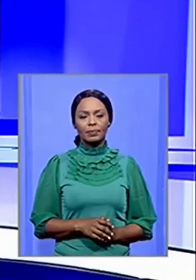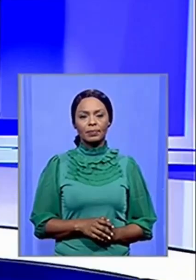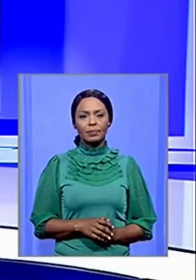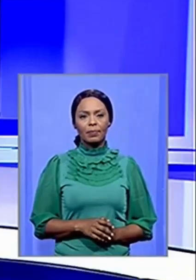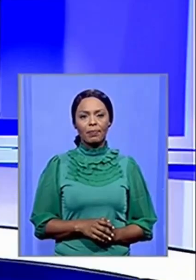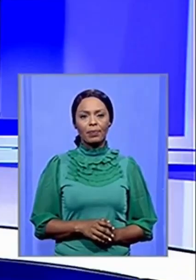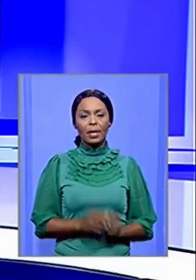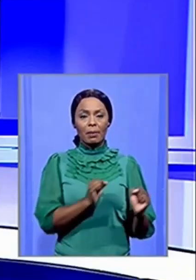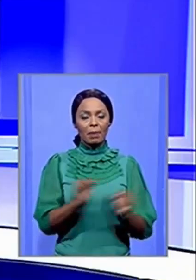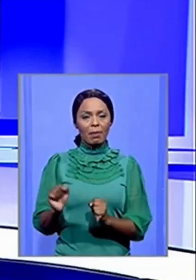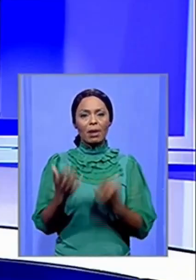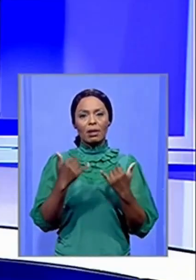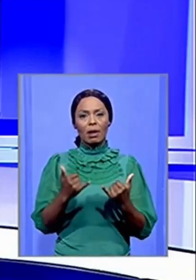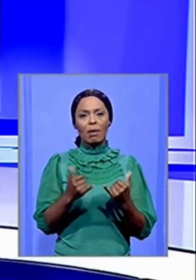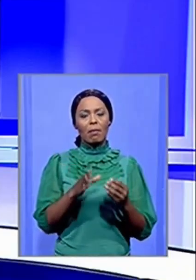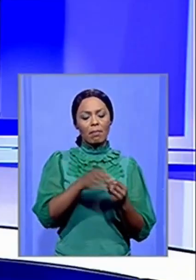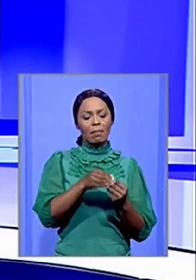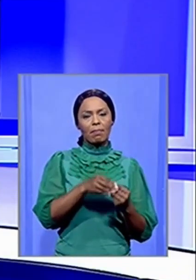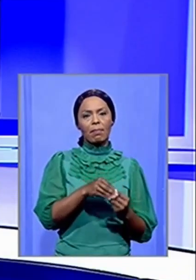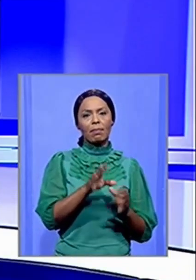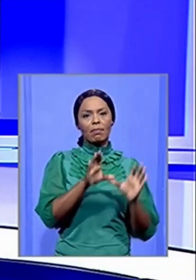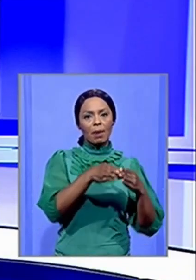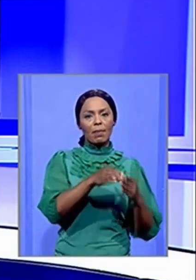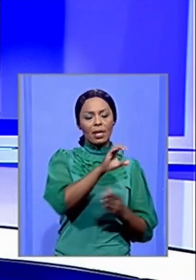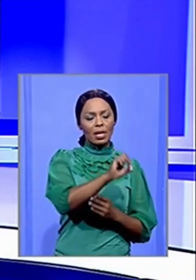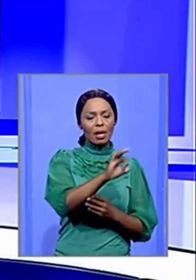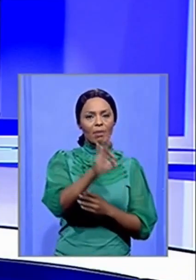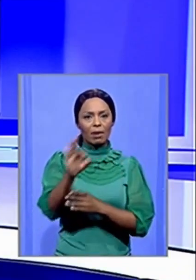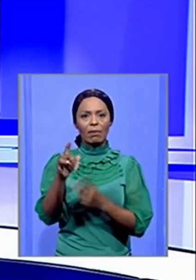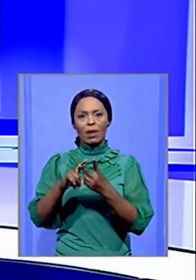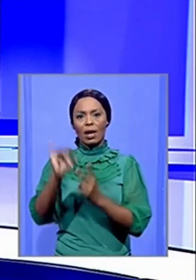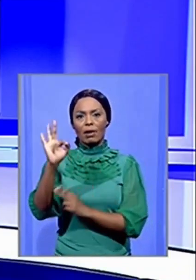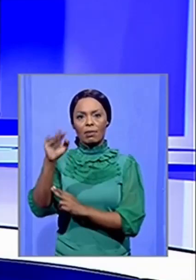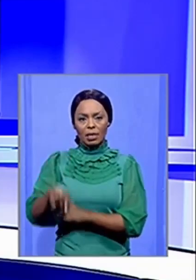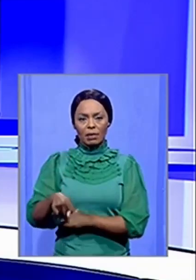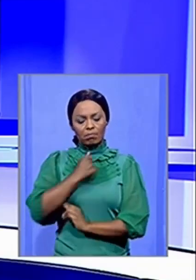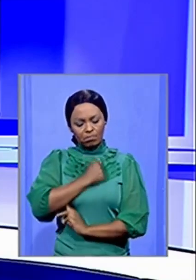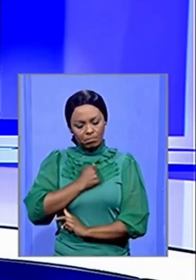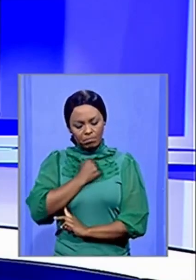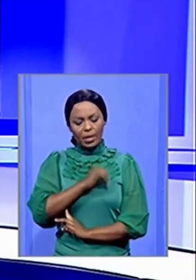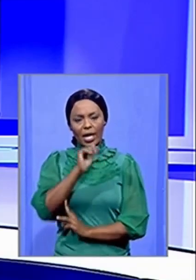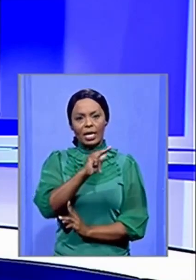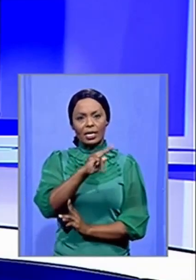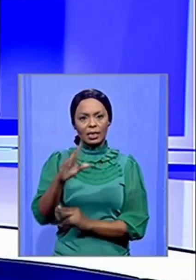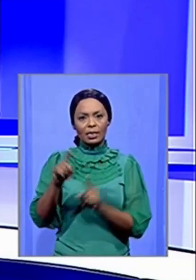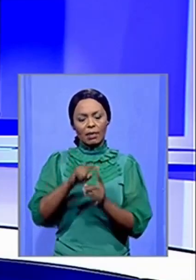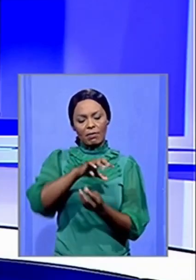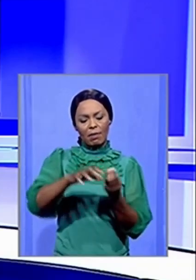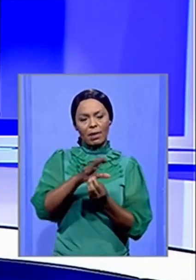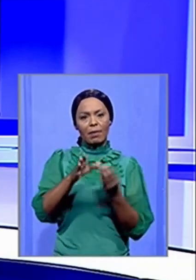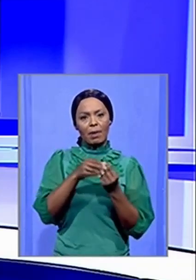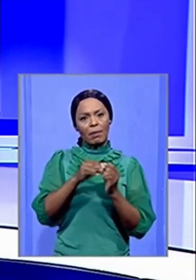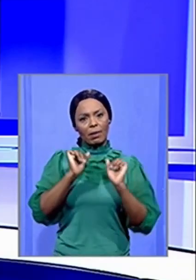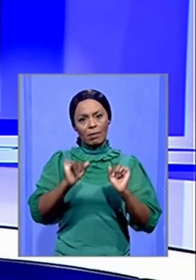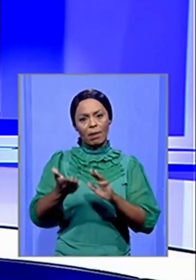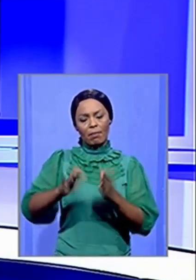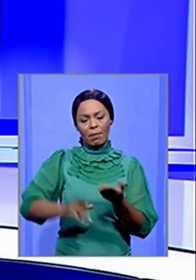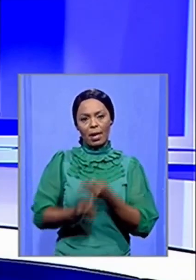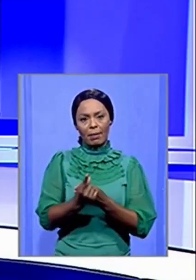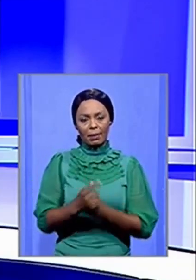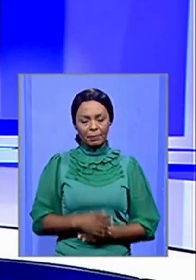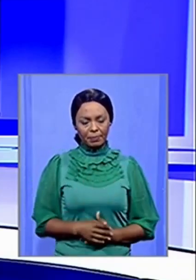Go sa le bjalo mekgatlo ya EFF le IFP e rometše mantšu a kolobohloko go ANC le ba malapa a bao ba hlokagetšego kotsing